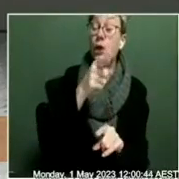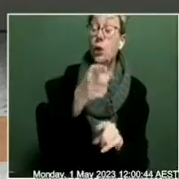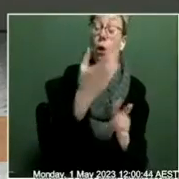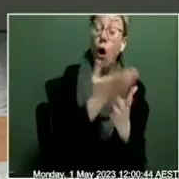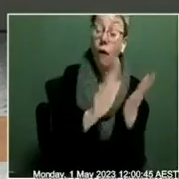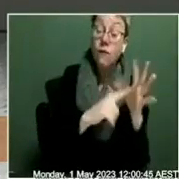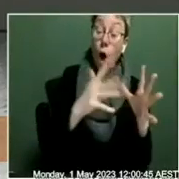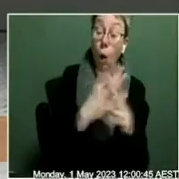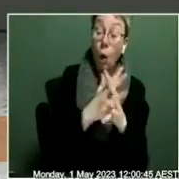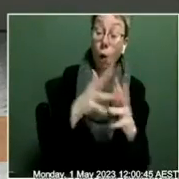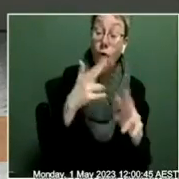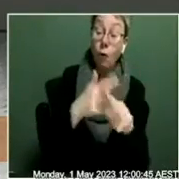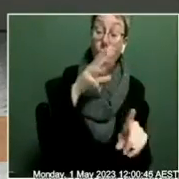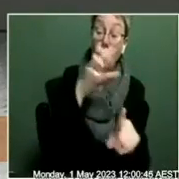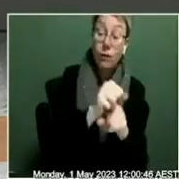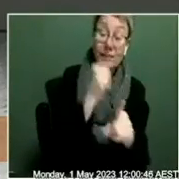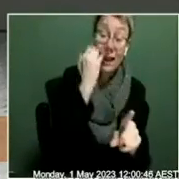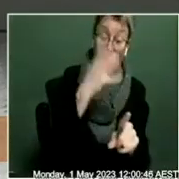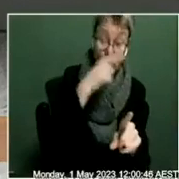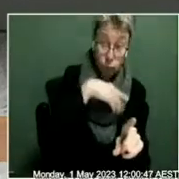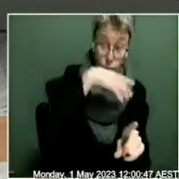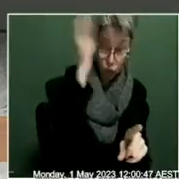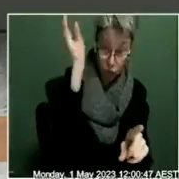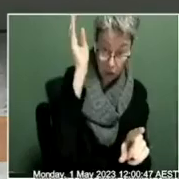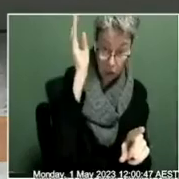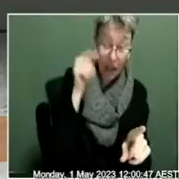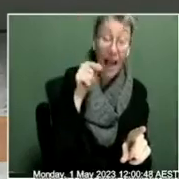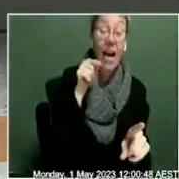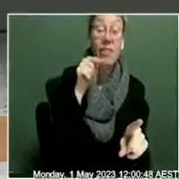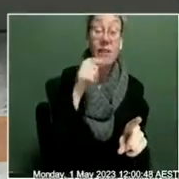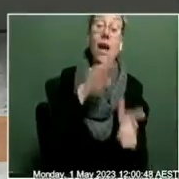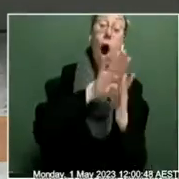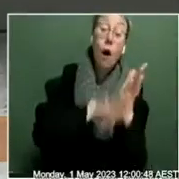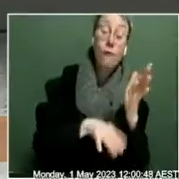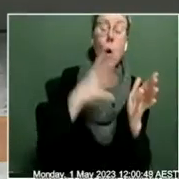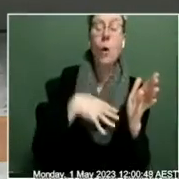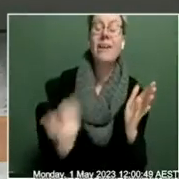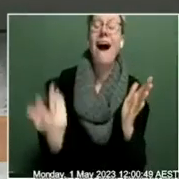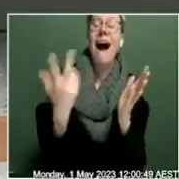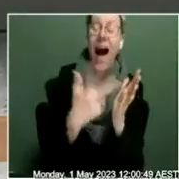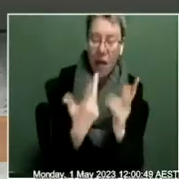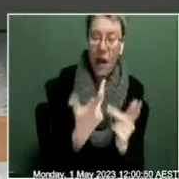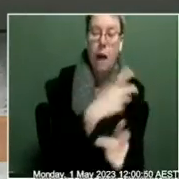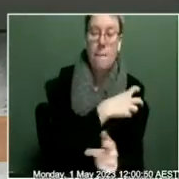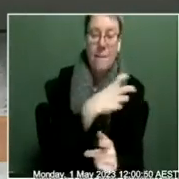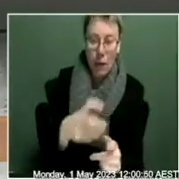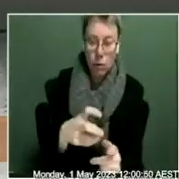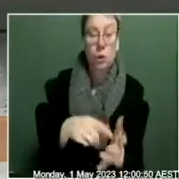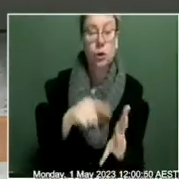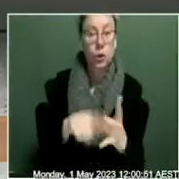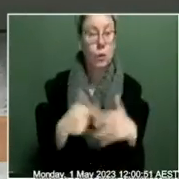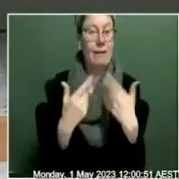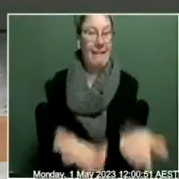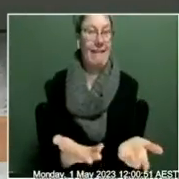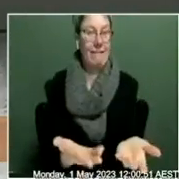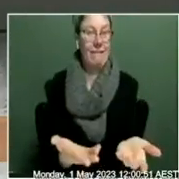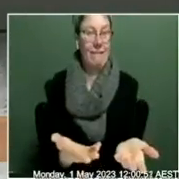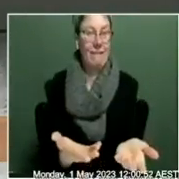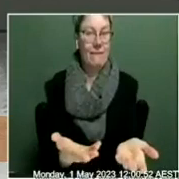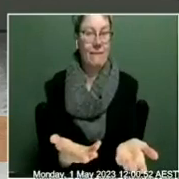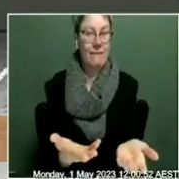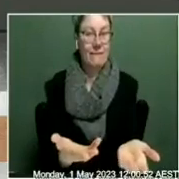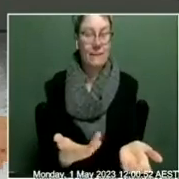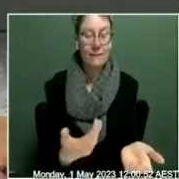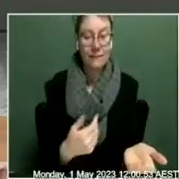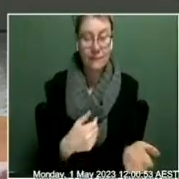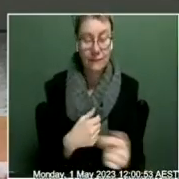not committed to any additional police powers as part of this reform, so that it is focused on the health-led response.